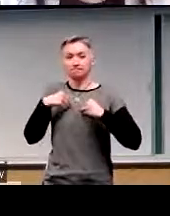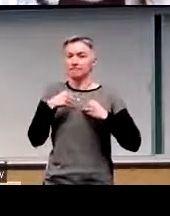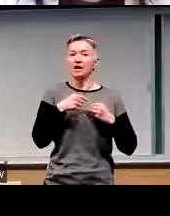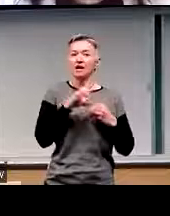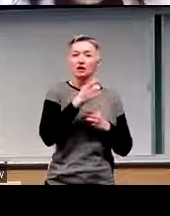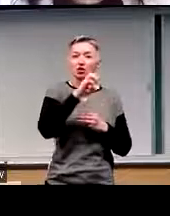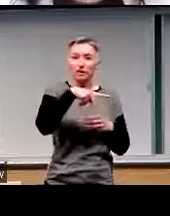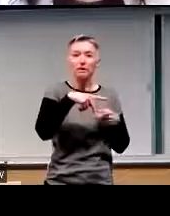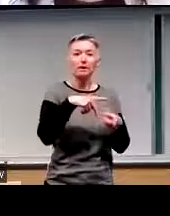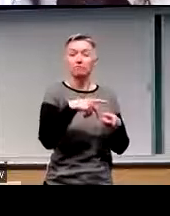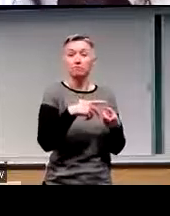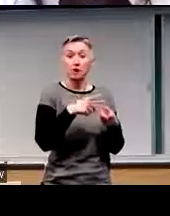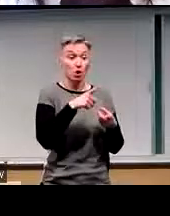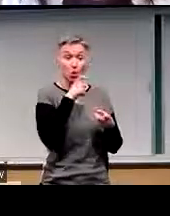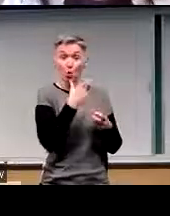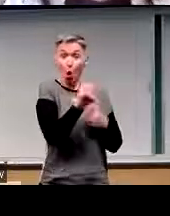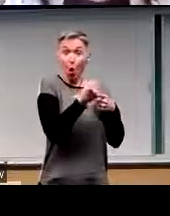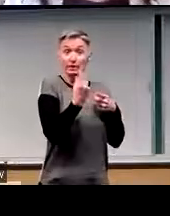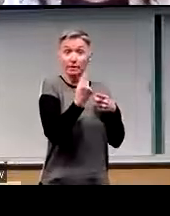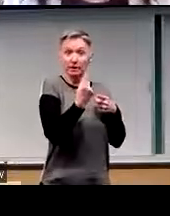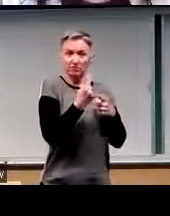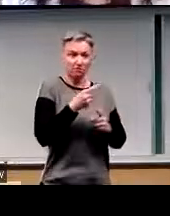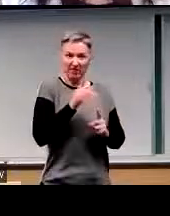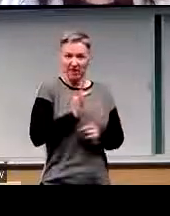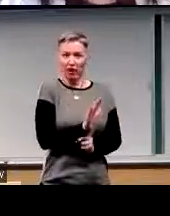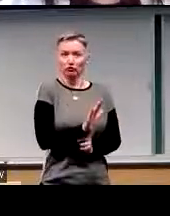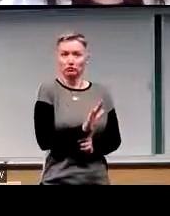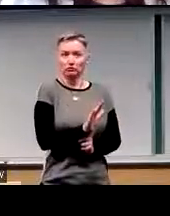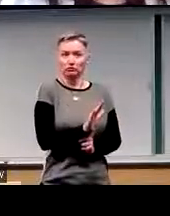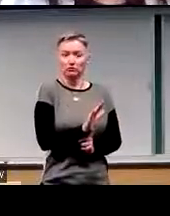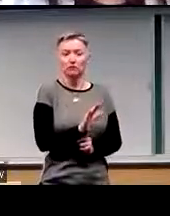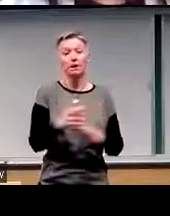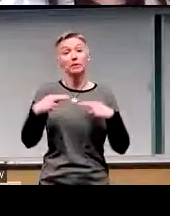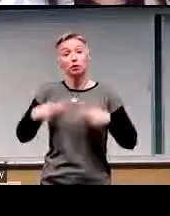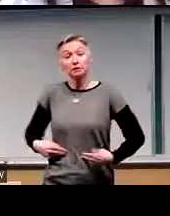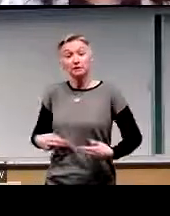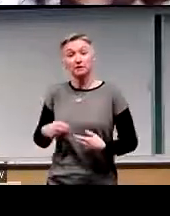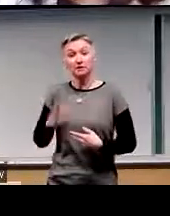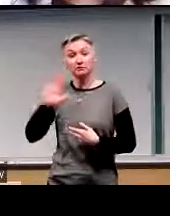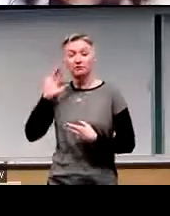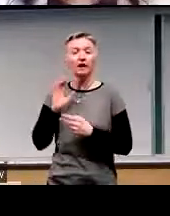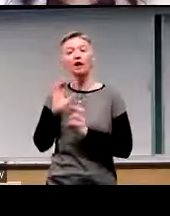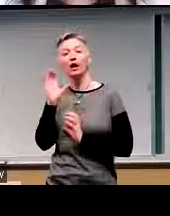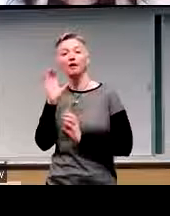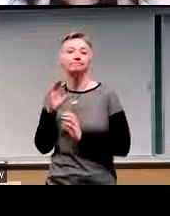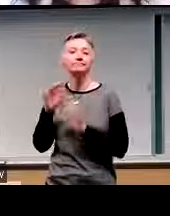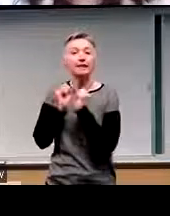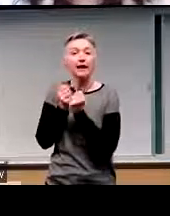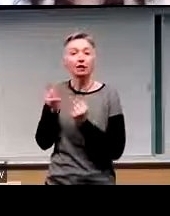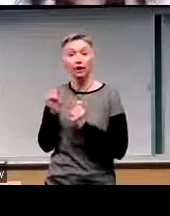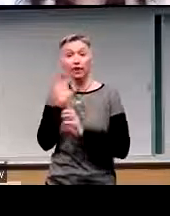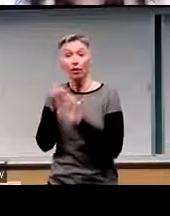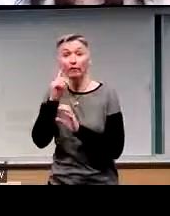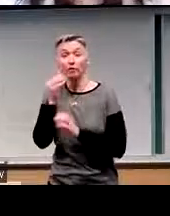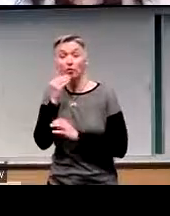chimpanzee is holding it. Whereas humans in these foraging societies will recognize and